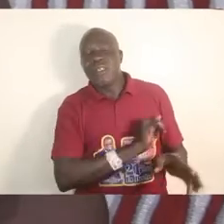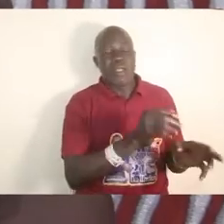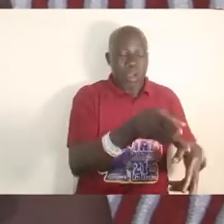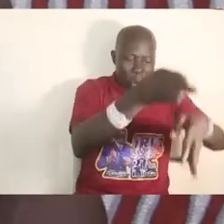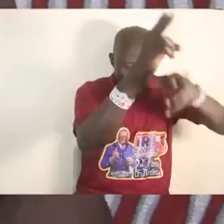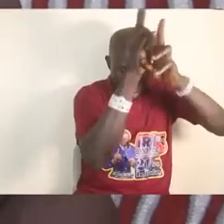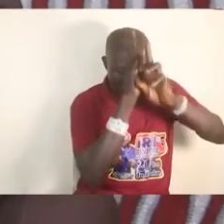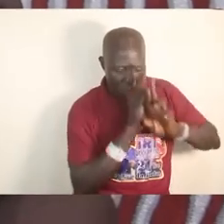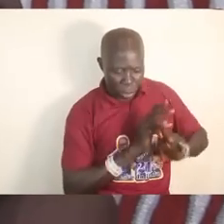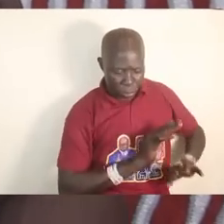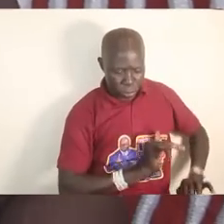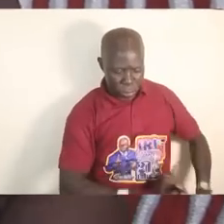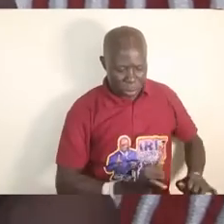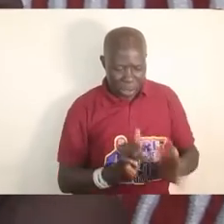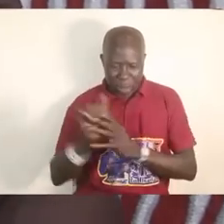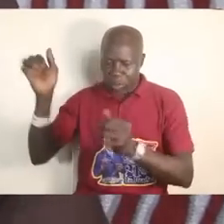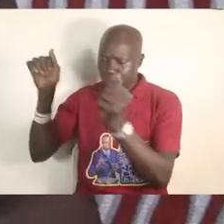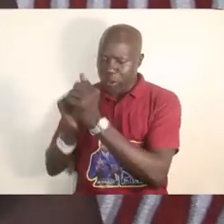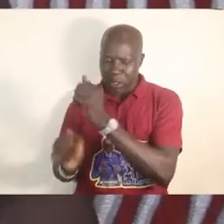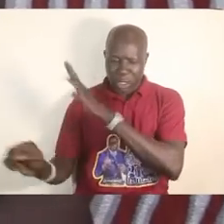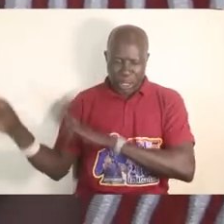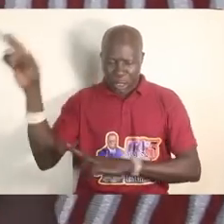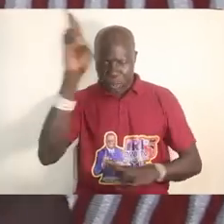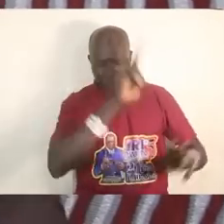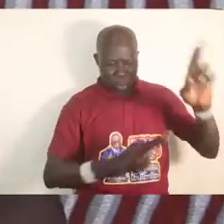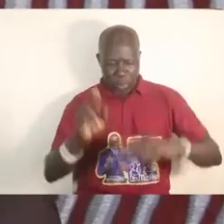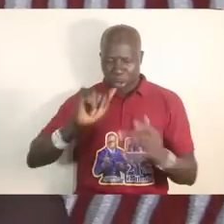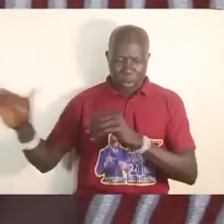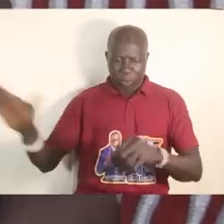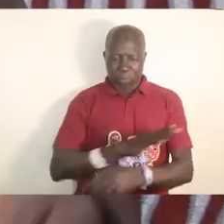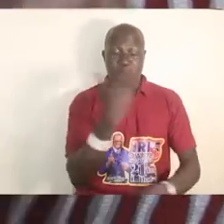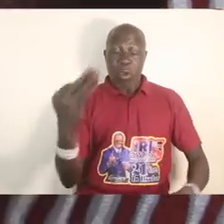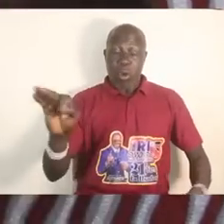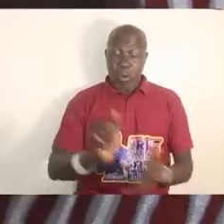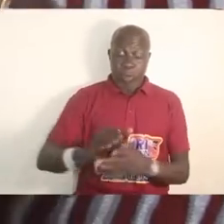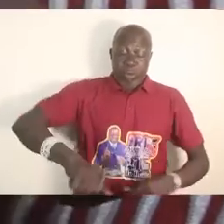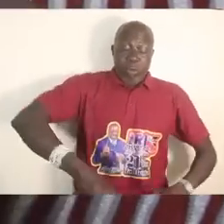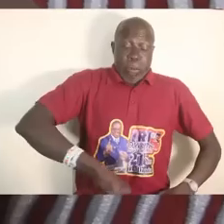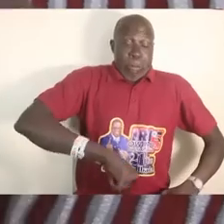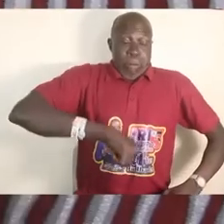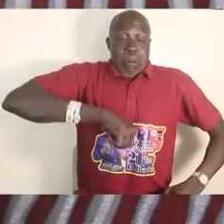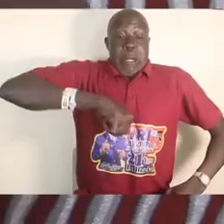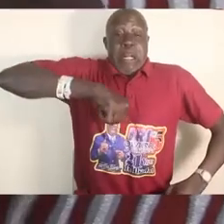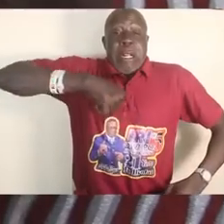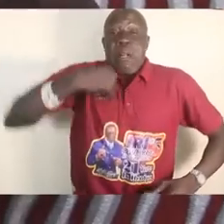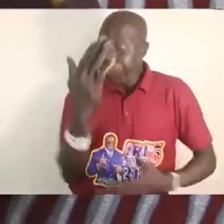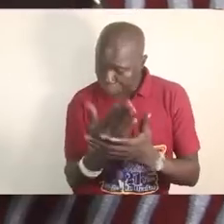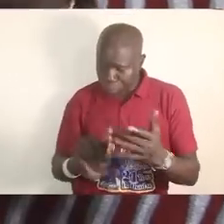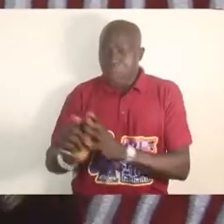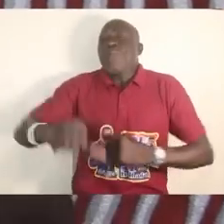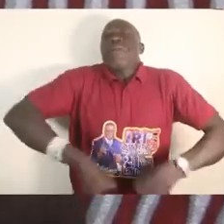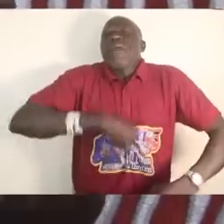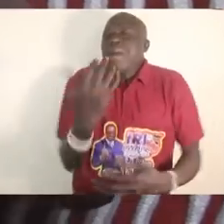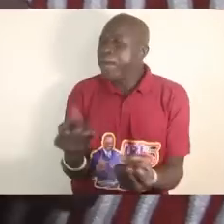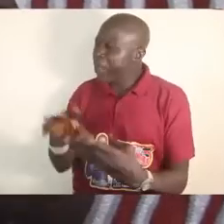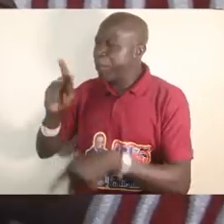Humble them with the heart of truth. Pe igberaga aya ti poju. Because they are full of pride. Igberaga je ki enomira pada leyin Olorun. Pride make